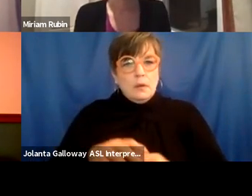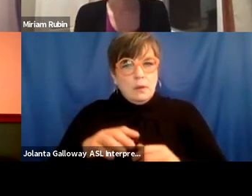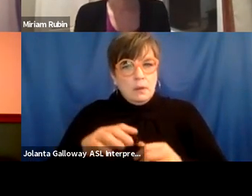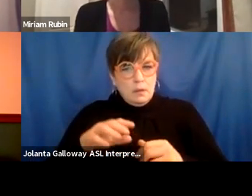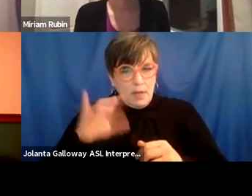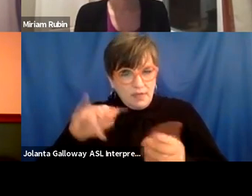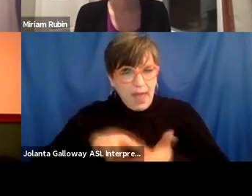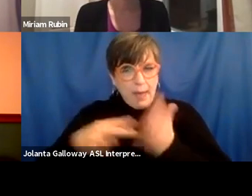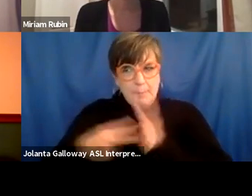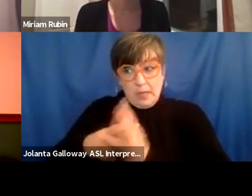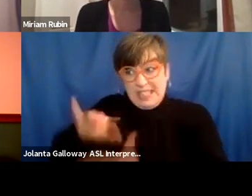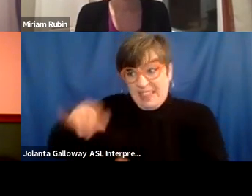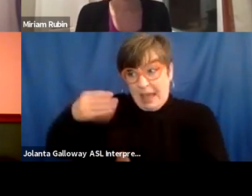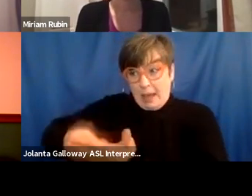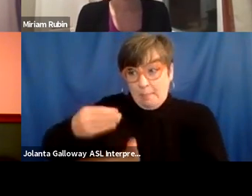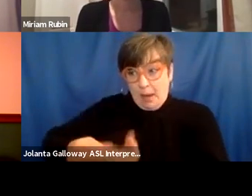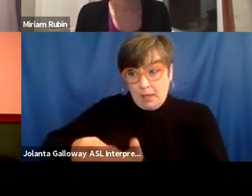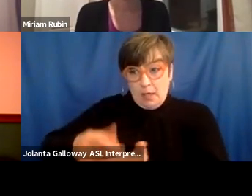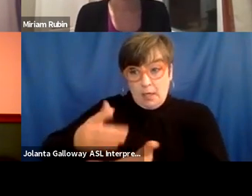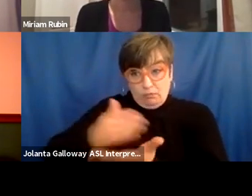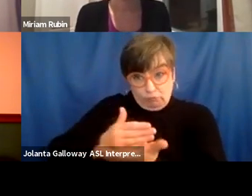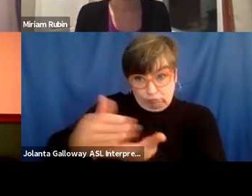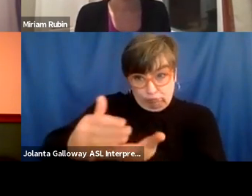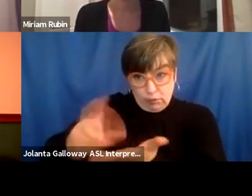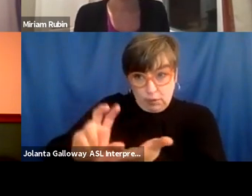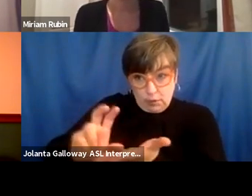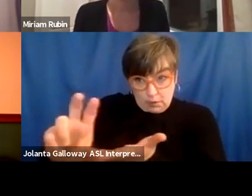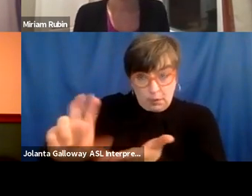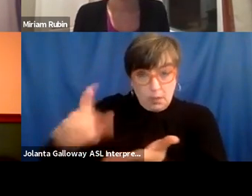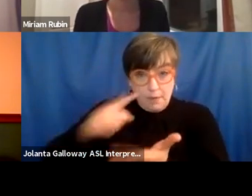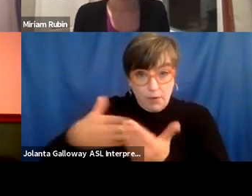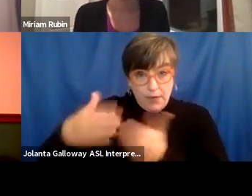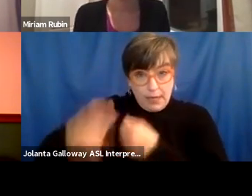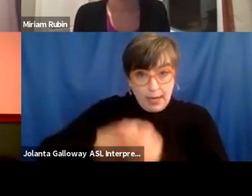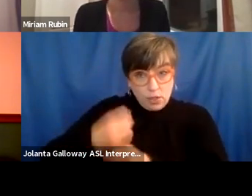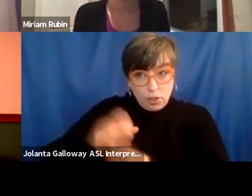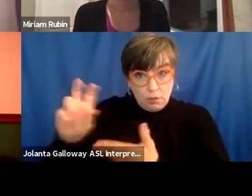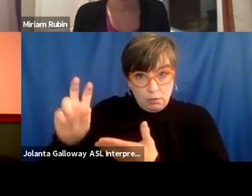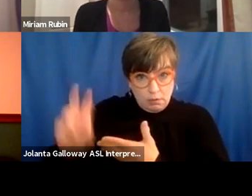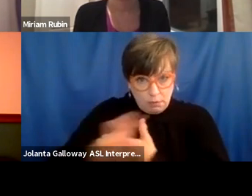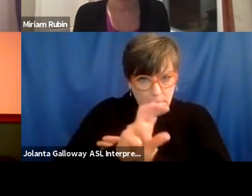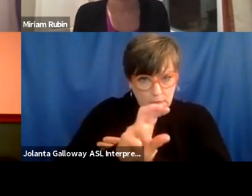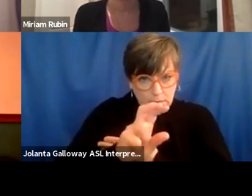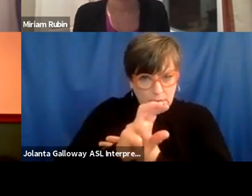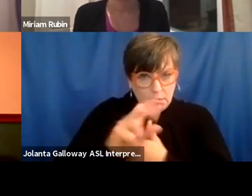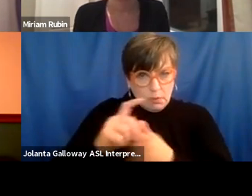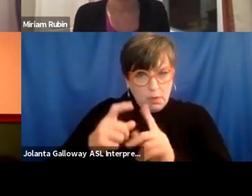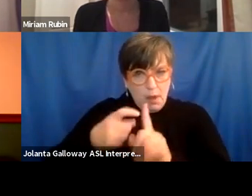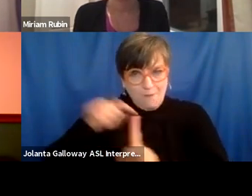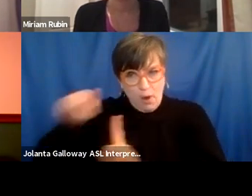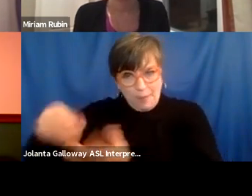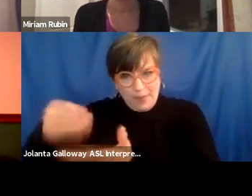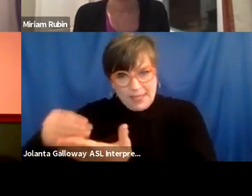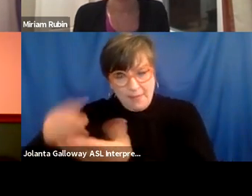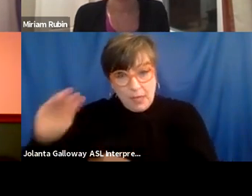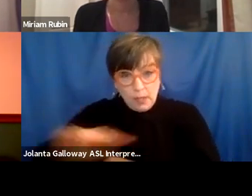by that money for the next year? Are we looking to move some of those things from the ESSER funding over